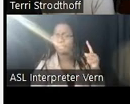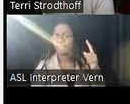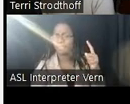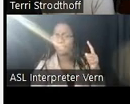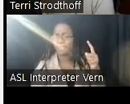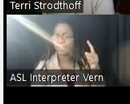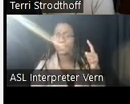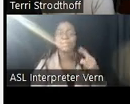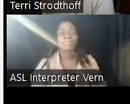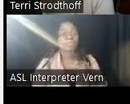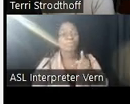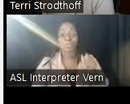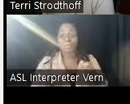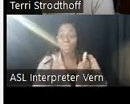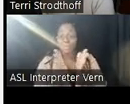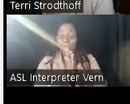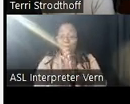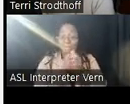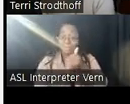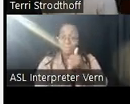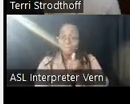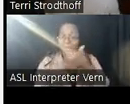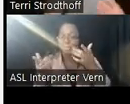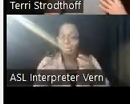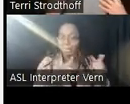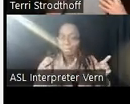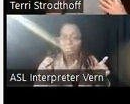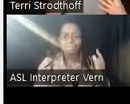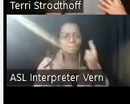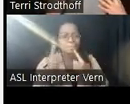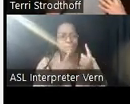can ask yourself what happens. Think about all the things that you've